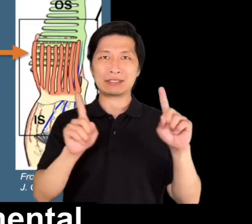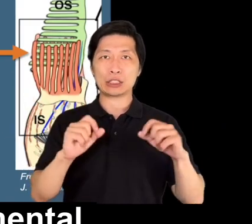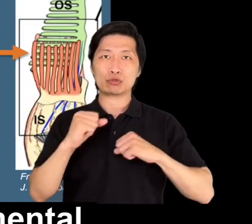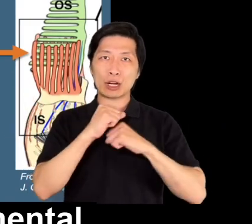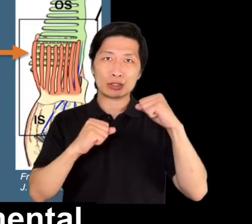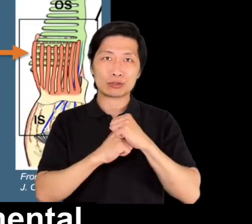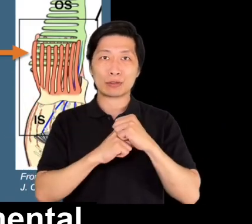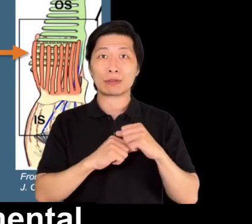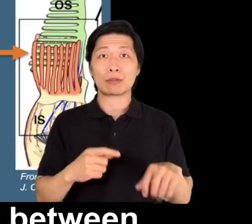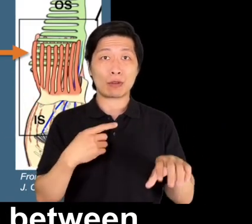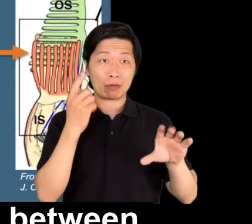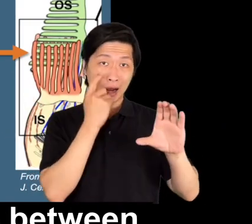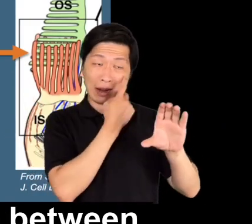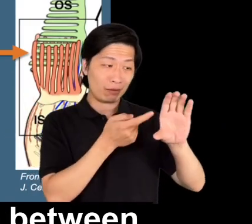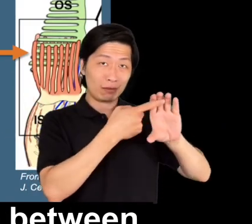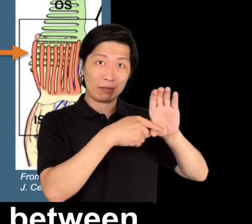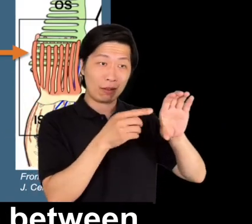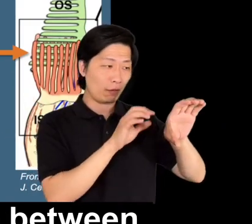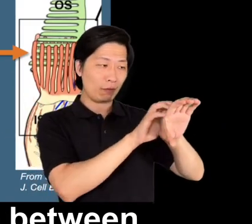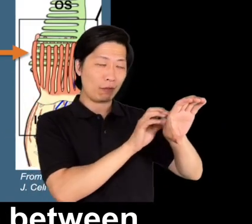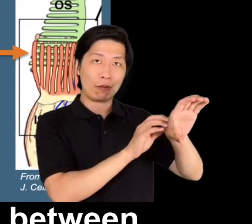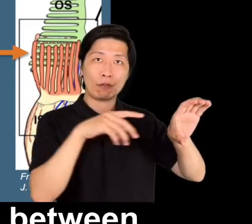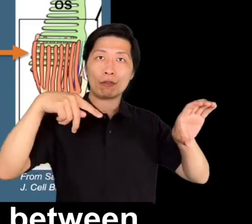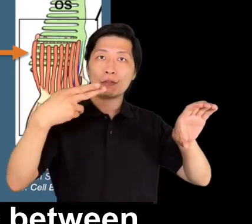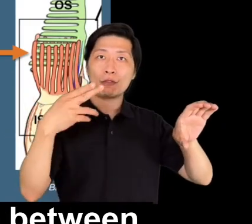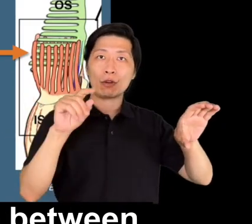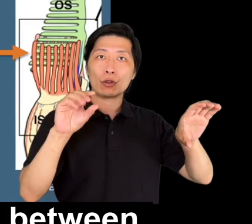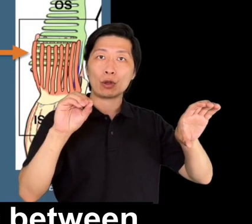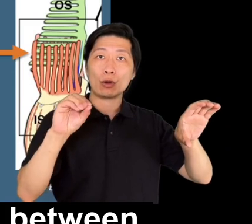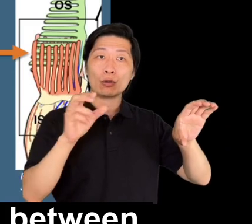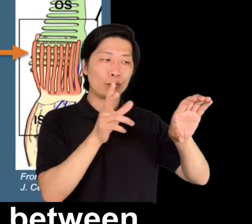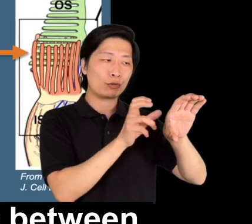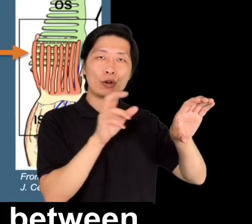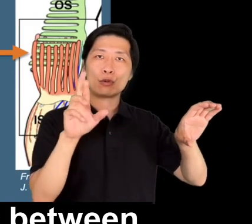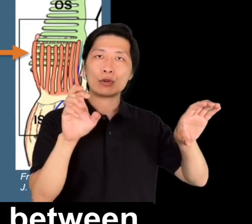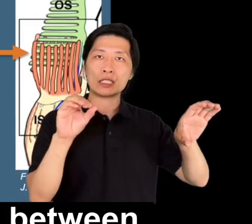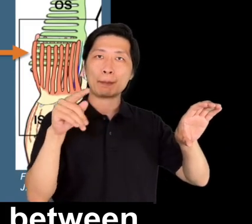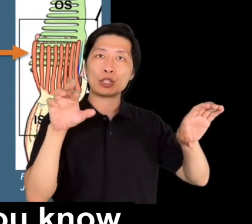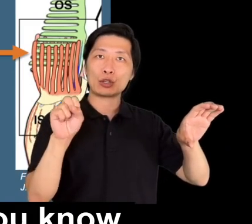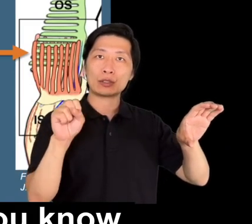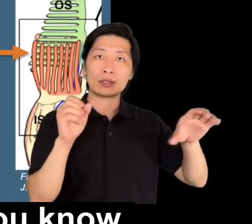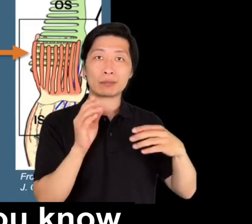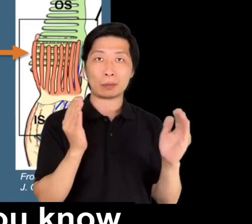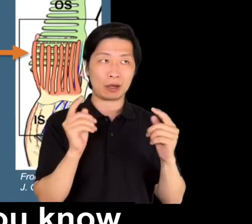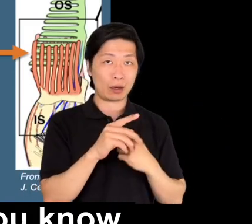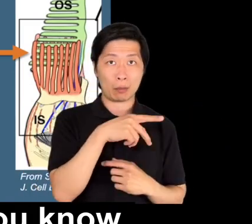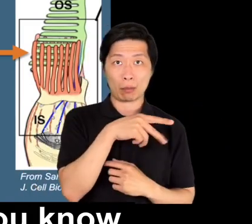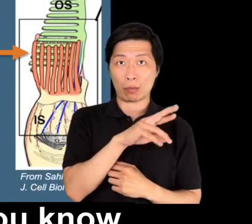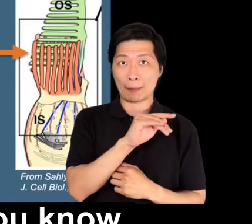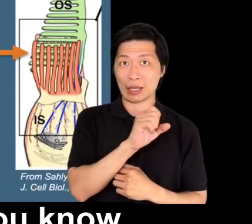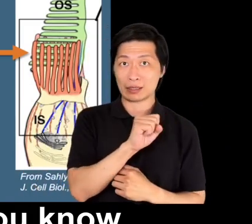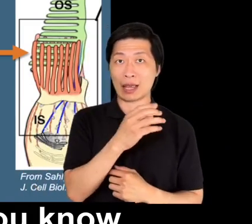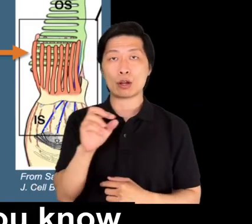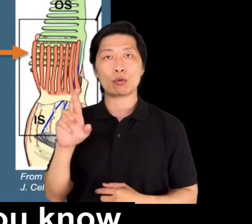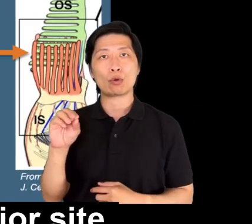rodents and primates. I think most of you know that the photoreceptor cells are the